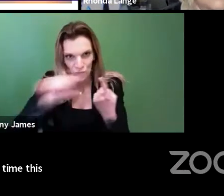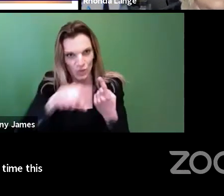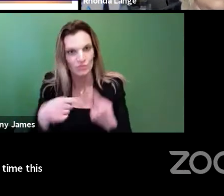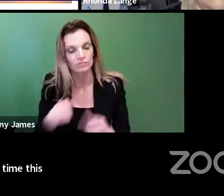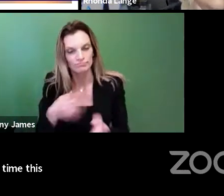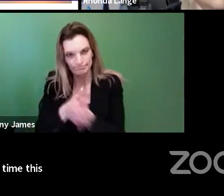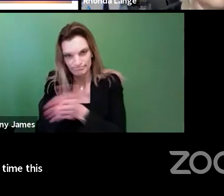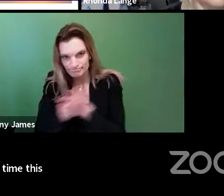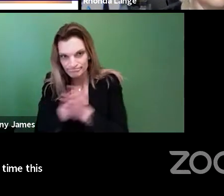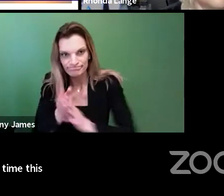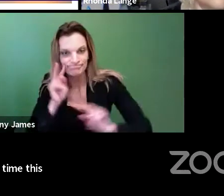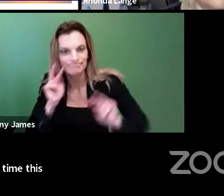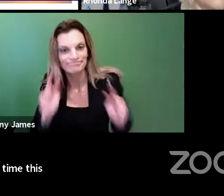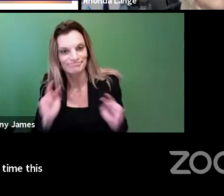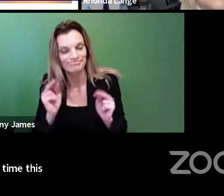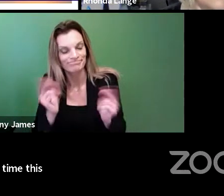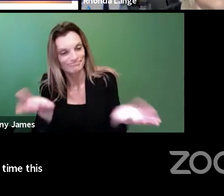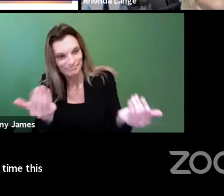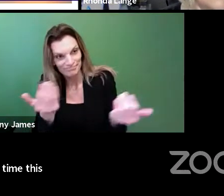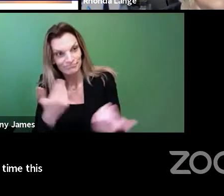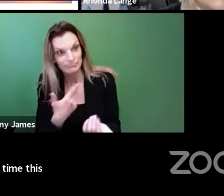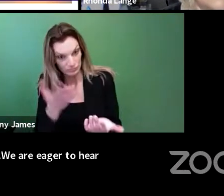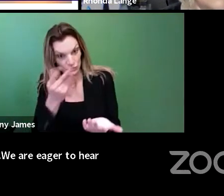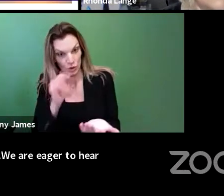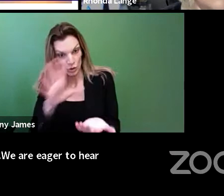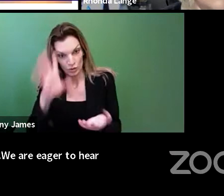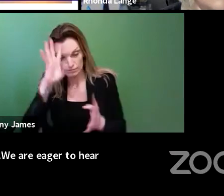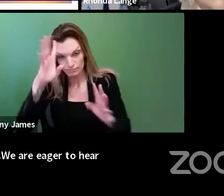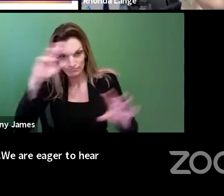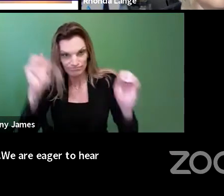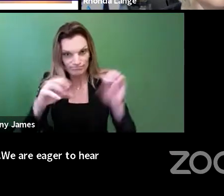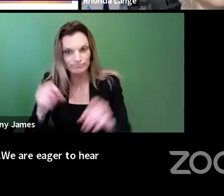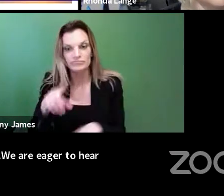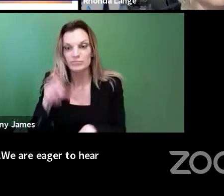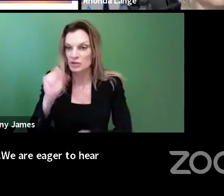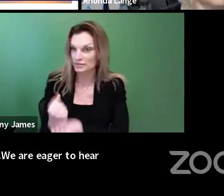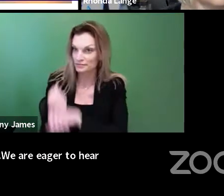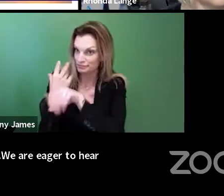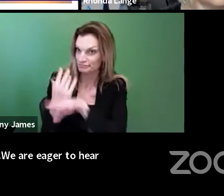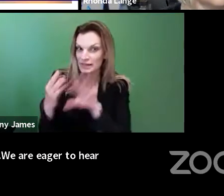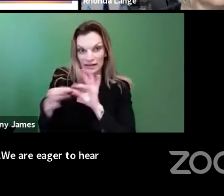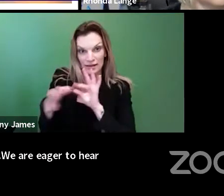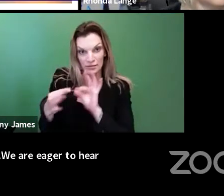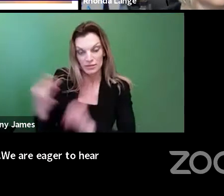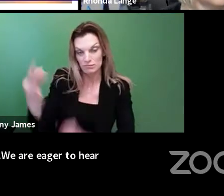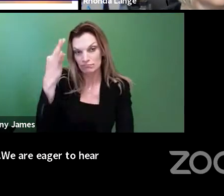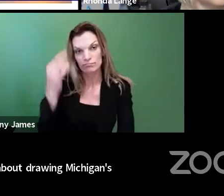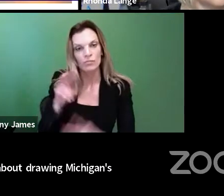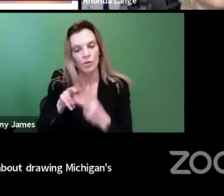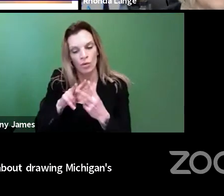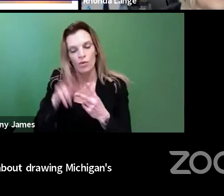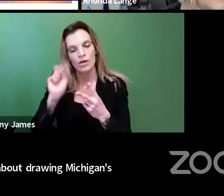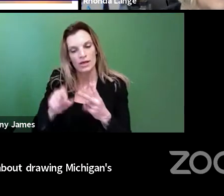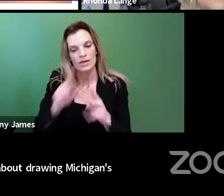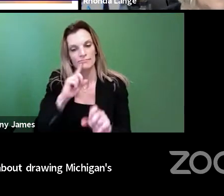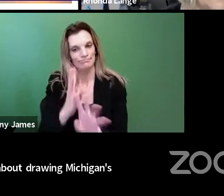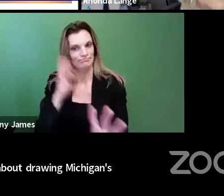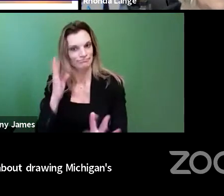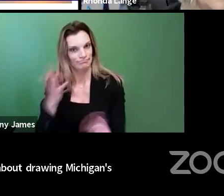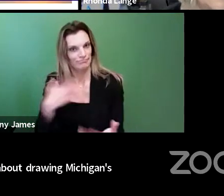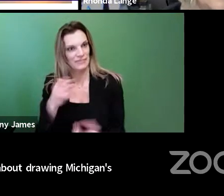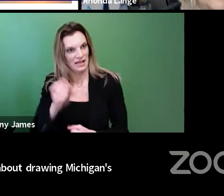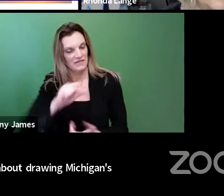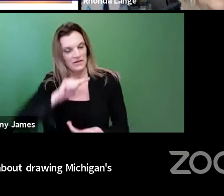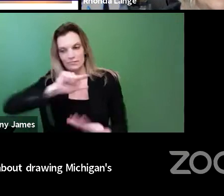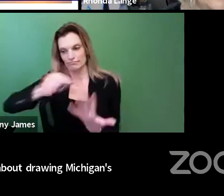eager to hear your ideas, either in person or remotely, about drawing Michigan's congressional, House, and Senate districts. In addition